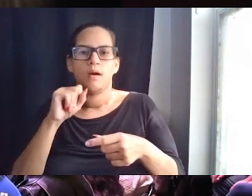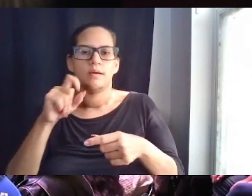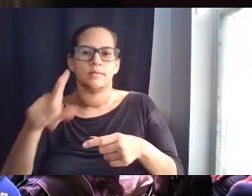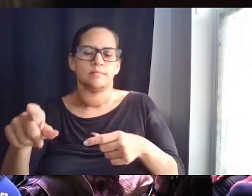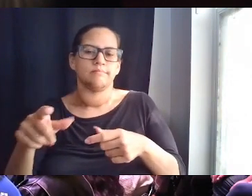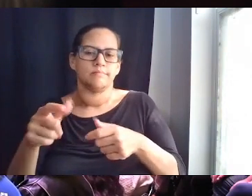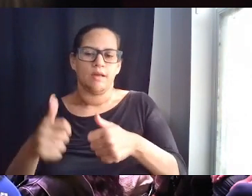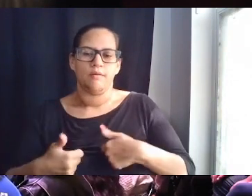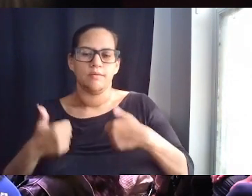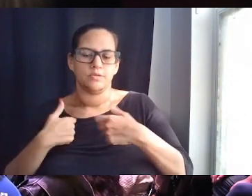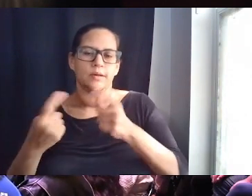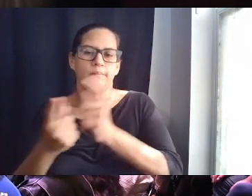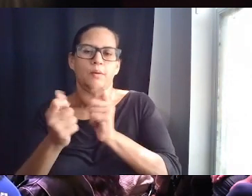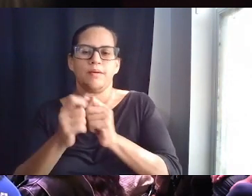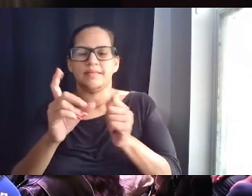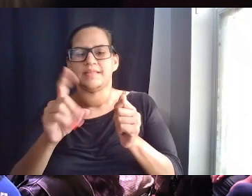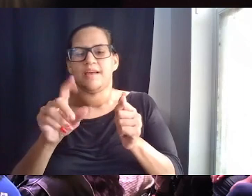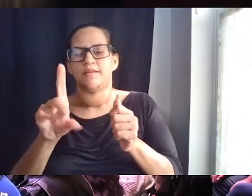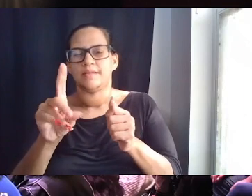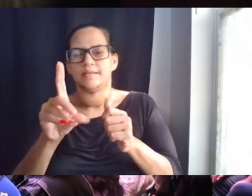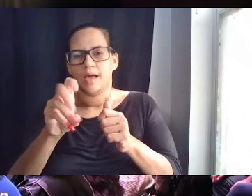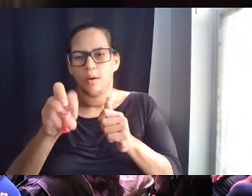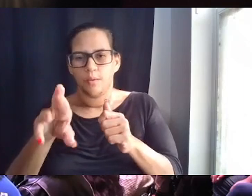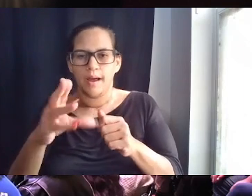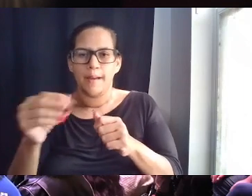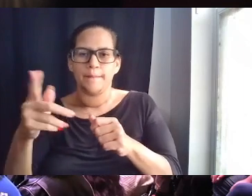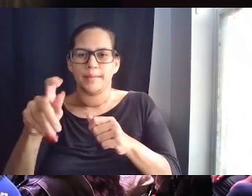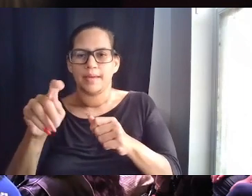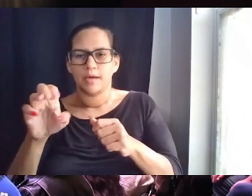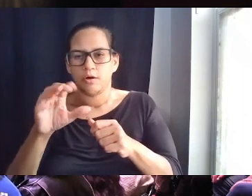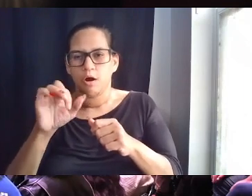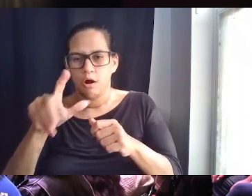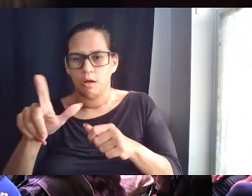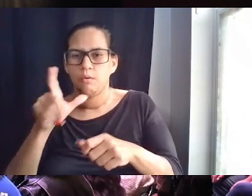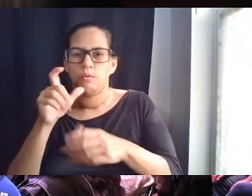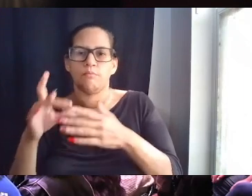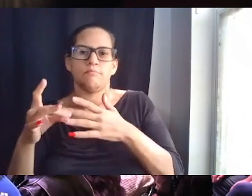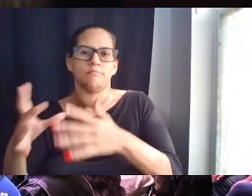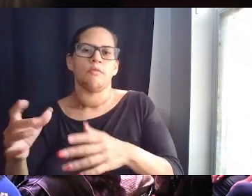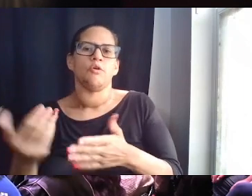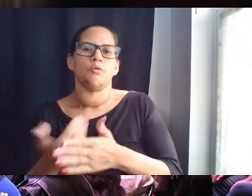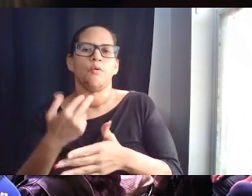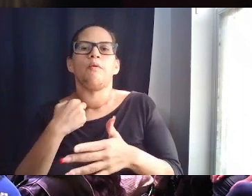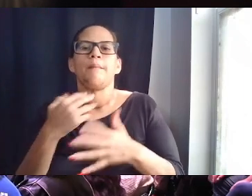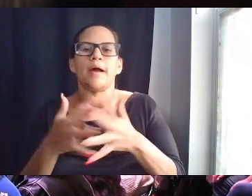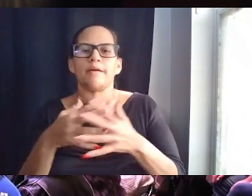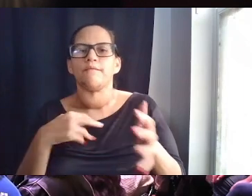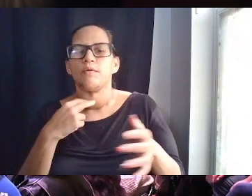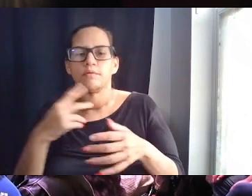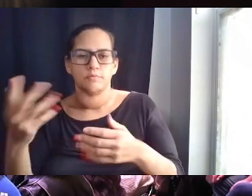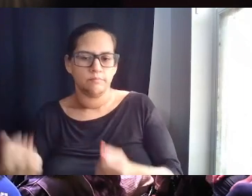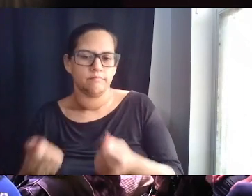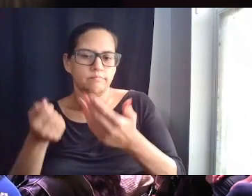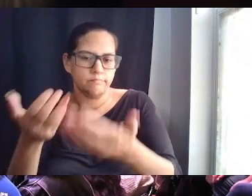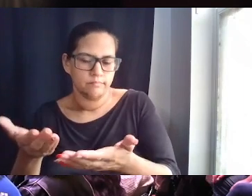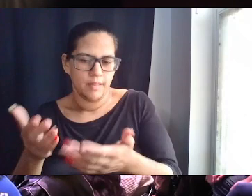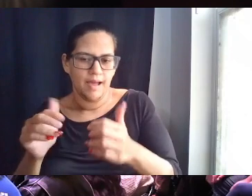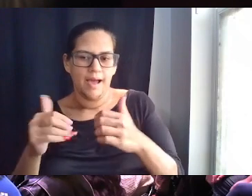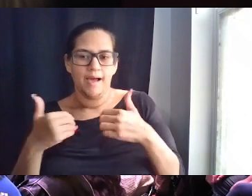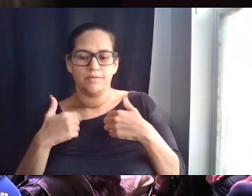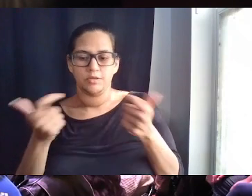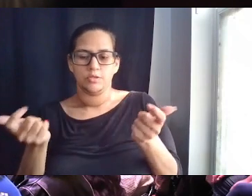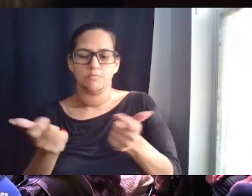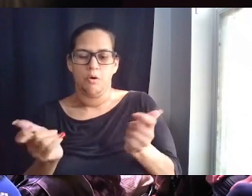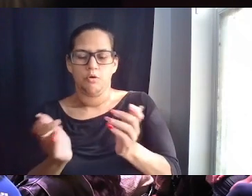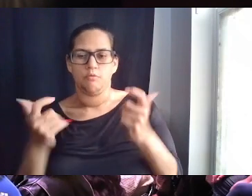Carl, who were then leading the American Voices New Play Institute at Arena. And she suggested that the idea of having a small group of Latinx theater